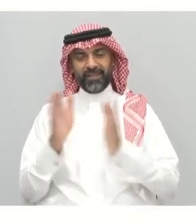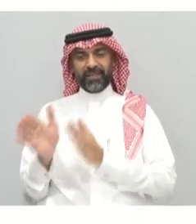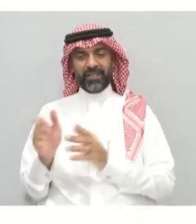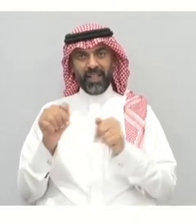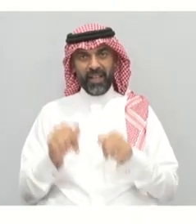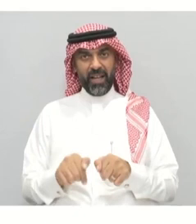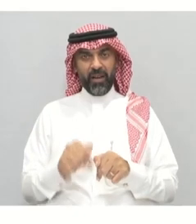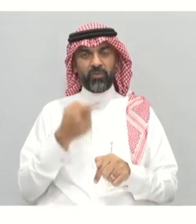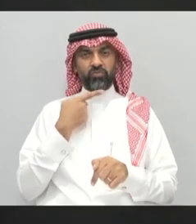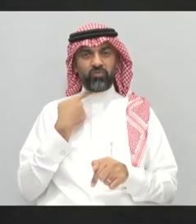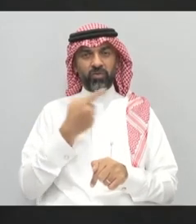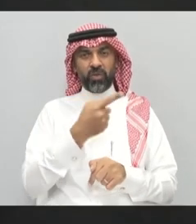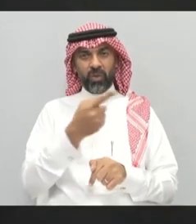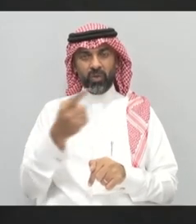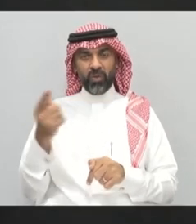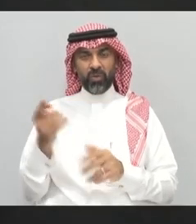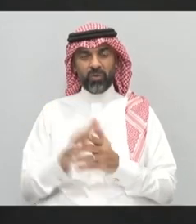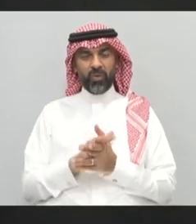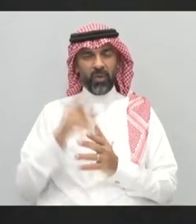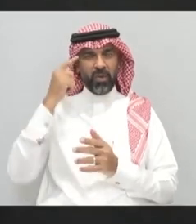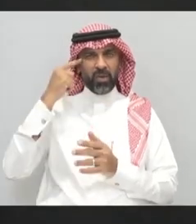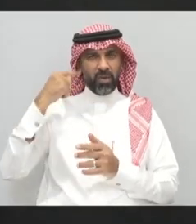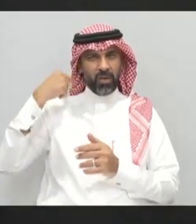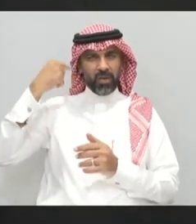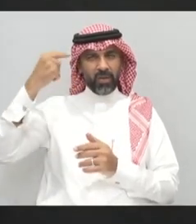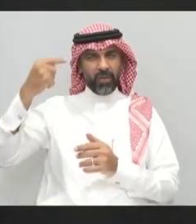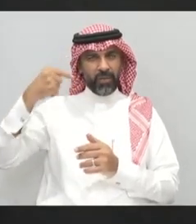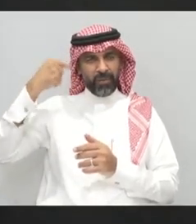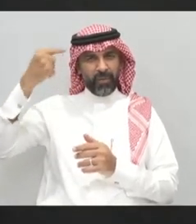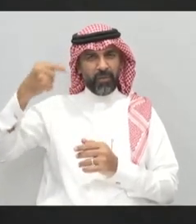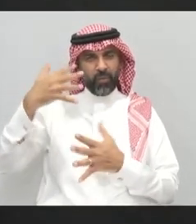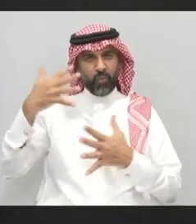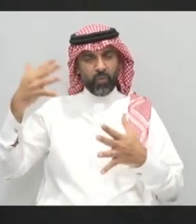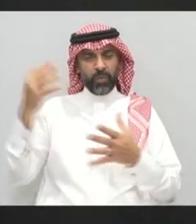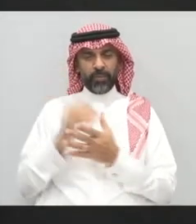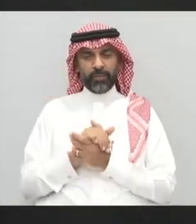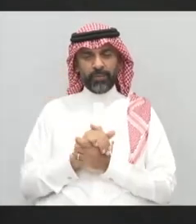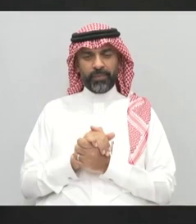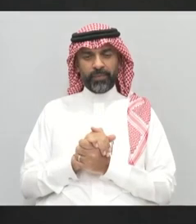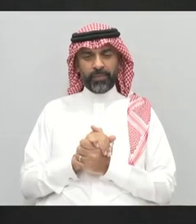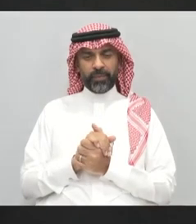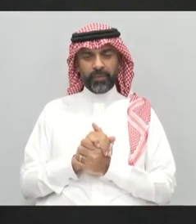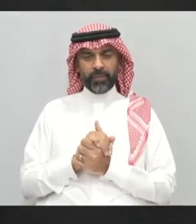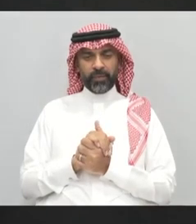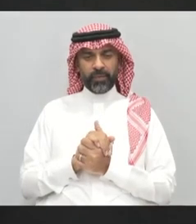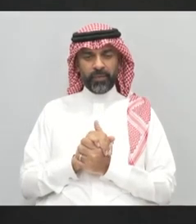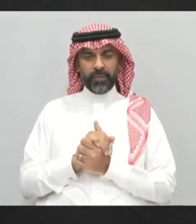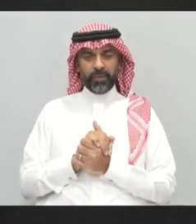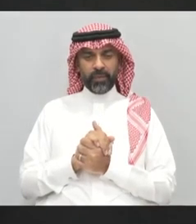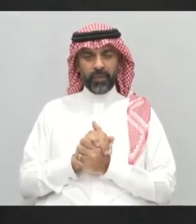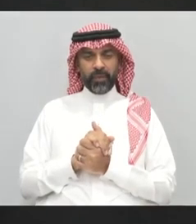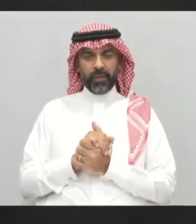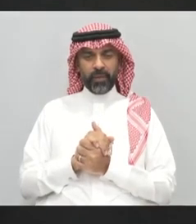now I want you to brainstorm and think, okay, and write as many words as you